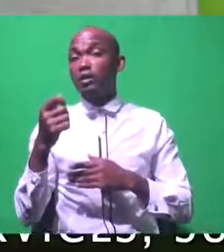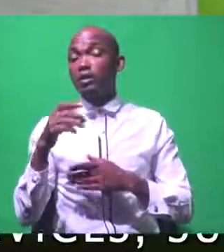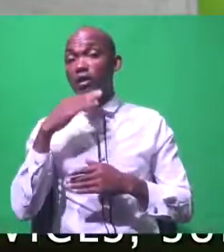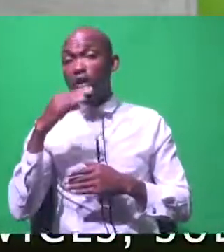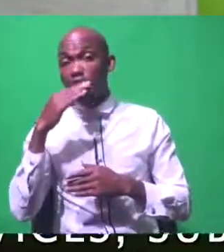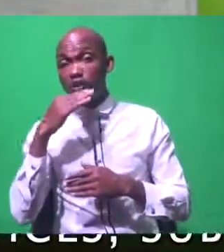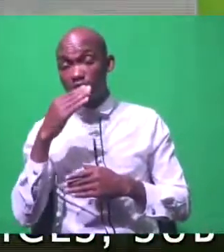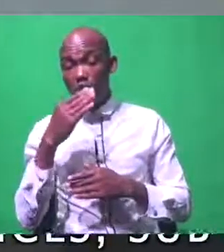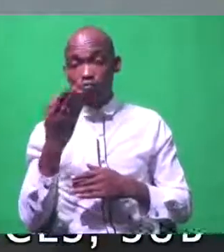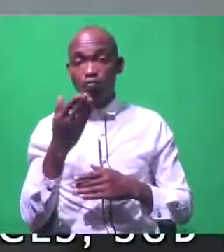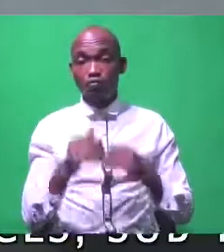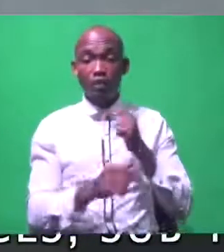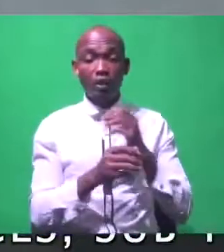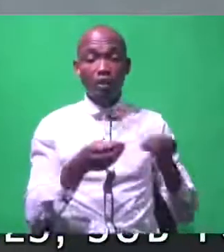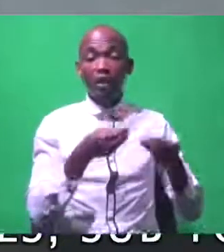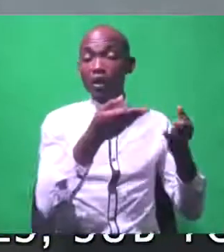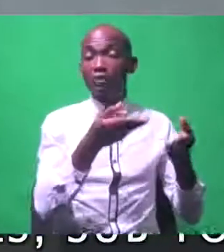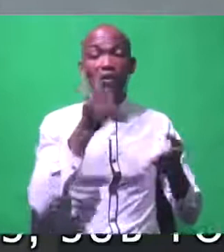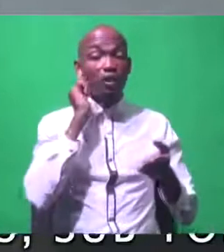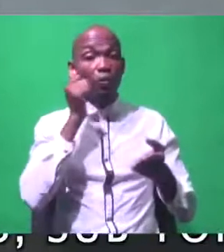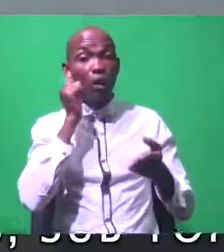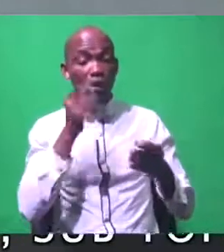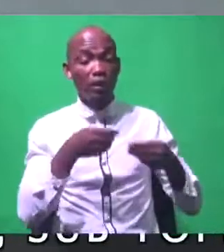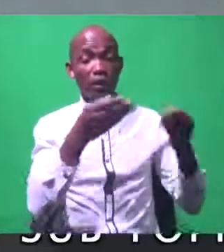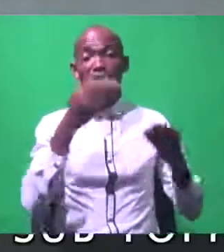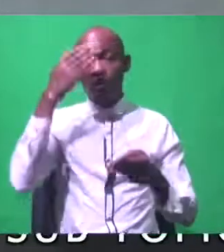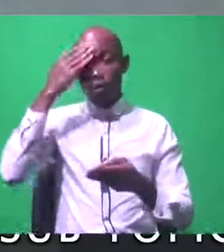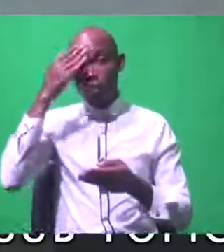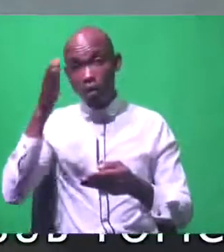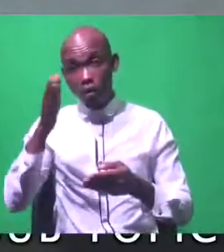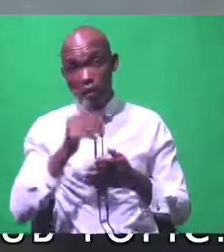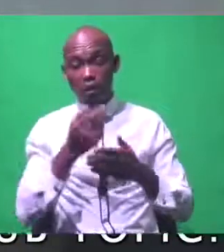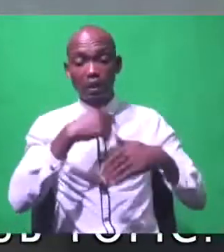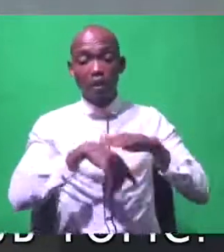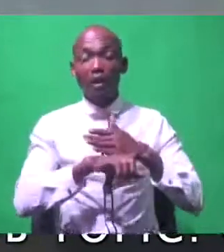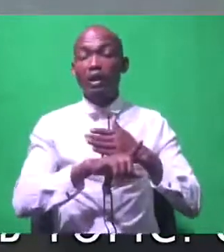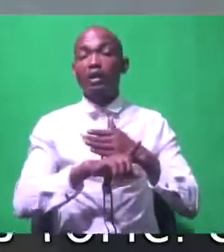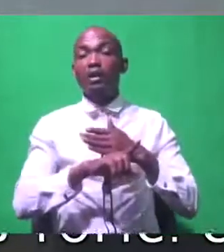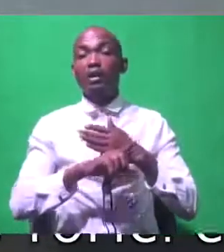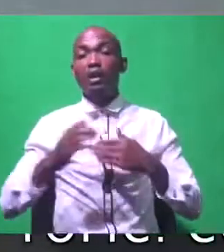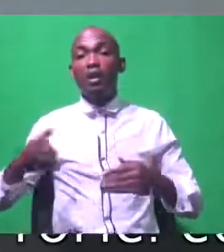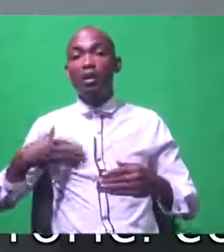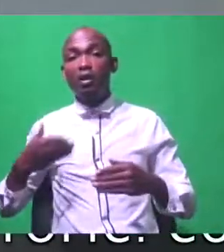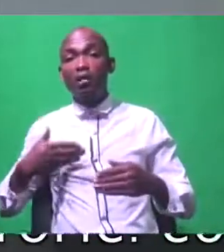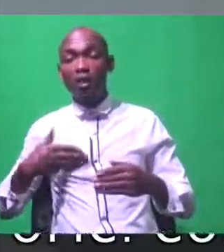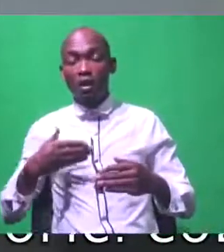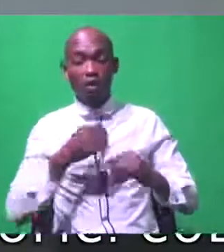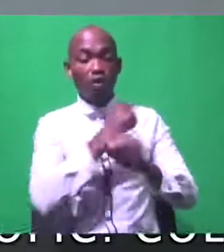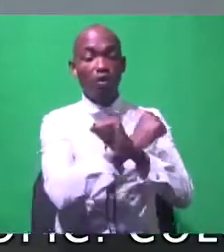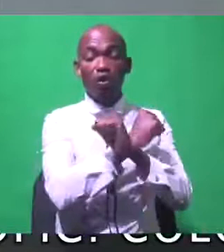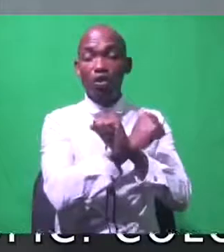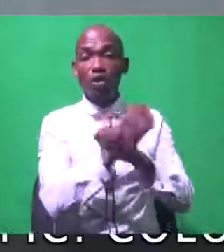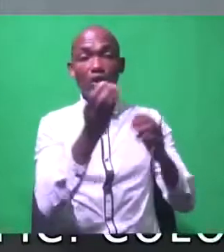sons were given priority in acquiring colonial education.